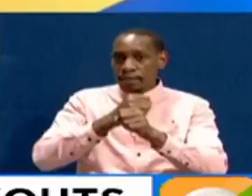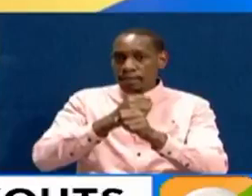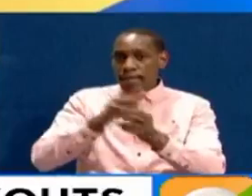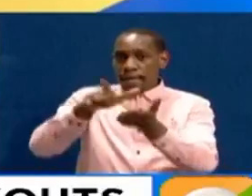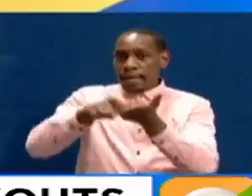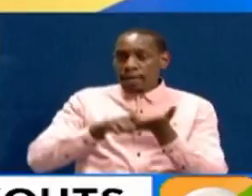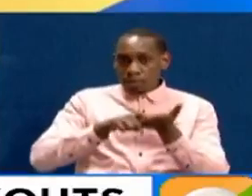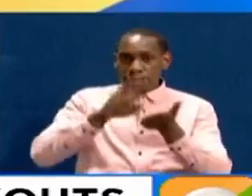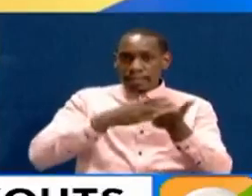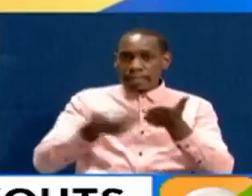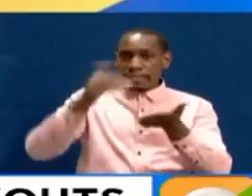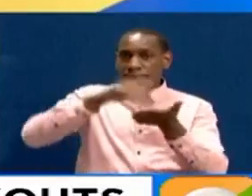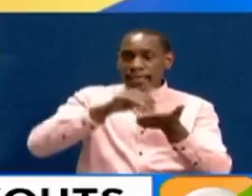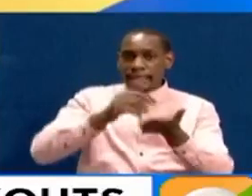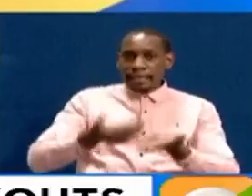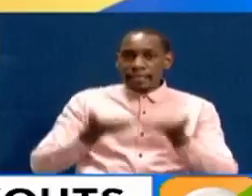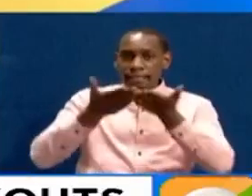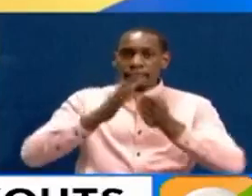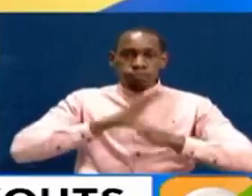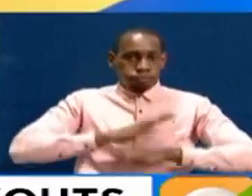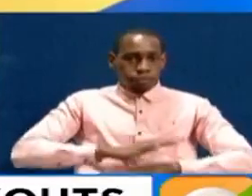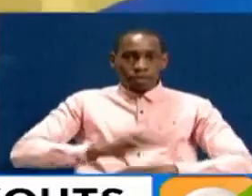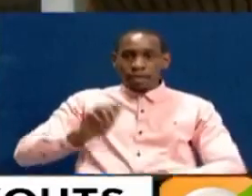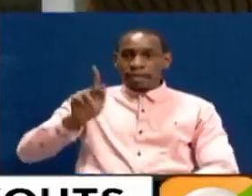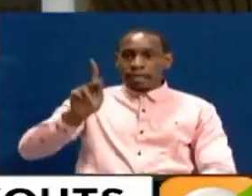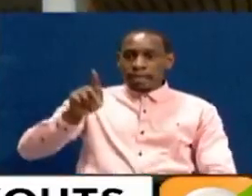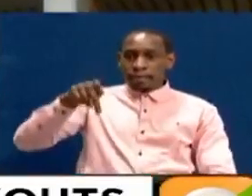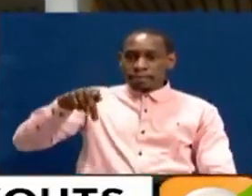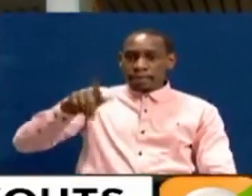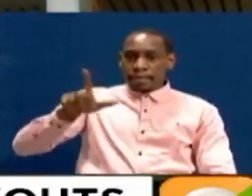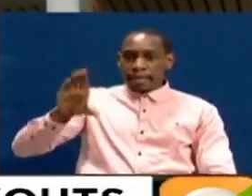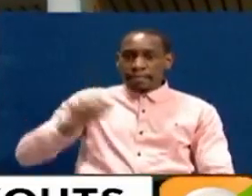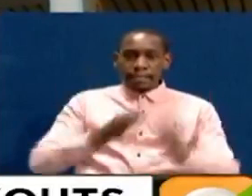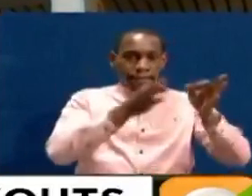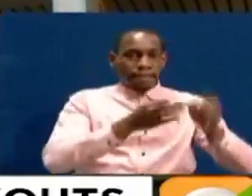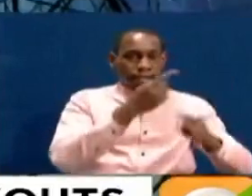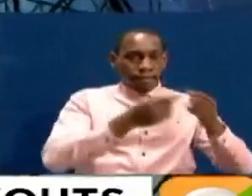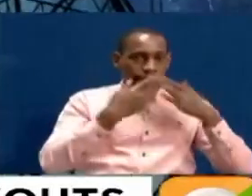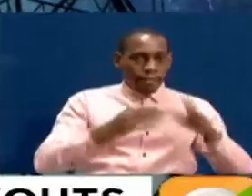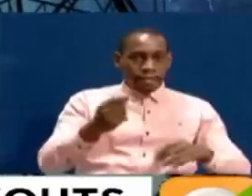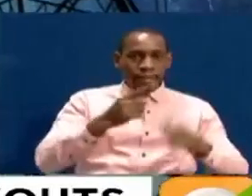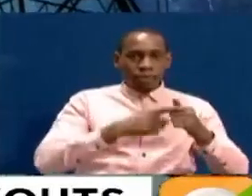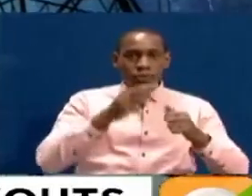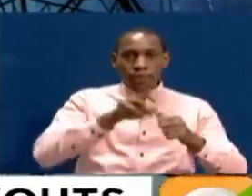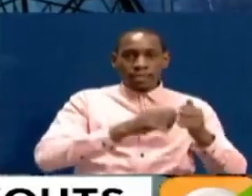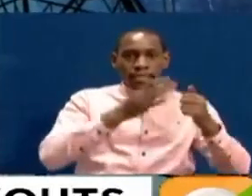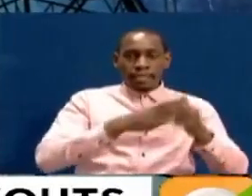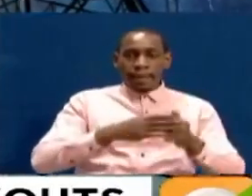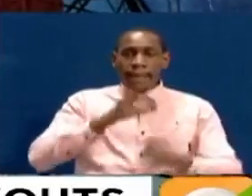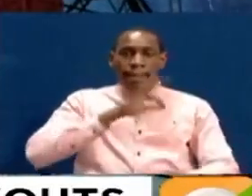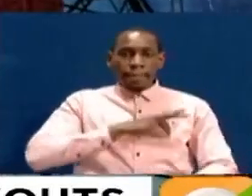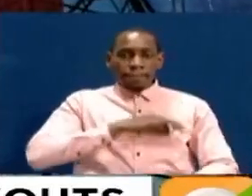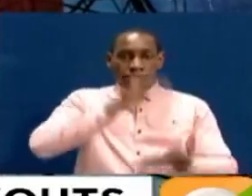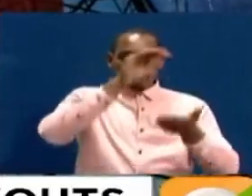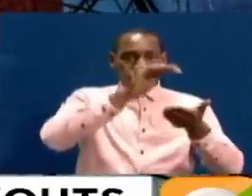debt restructuring, which should give a lot of relief to KPOC. In its financial year ended June 2019, net